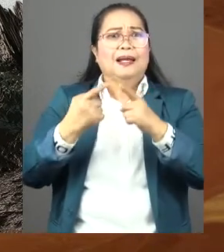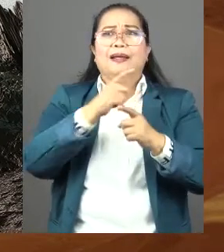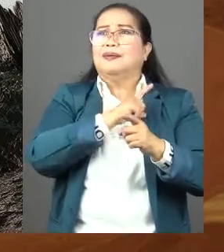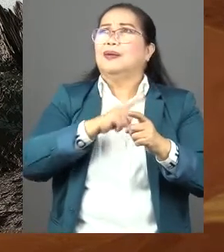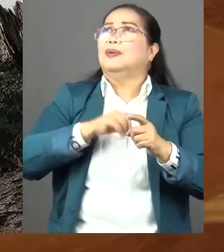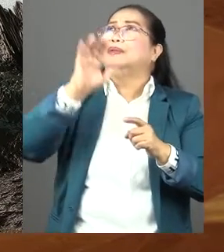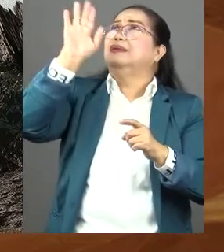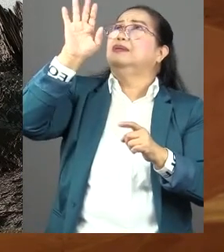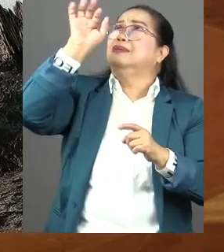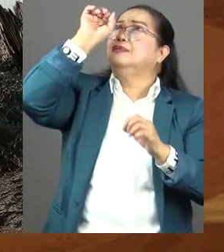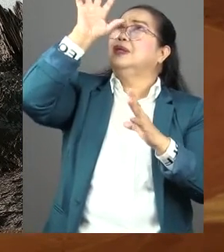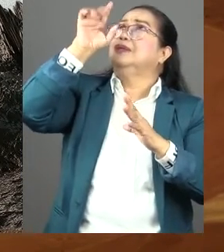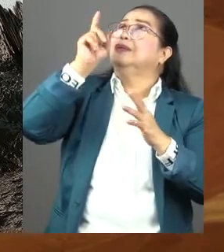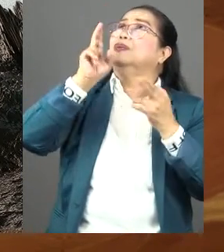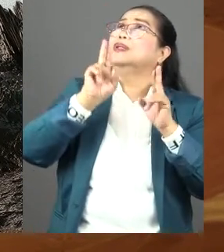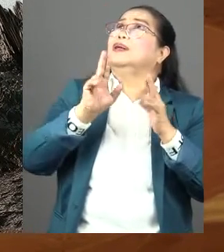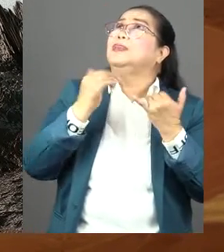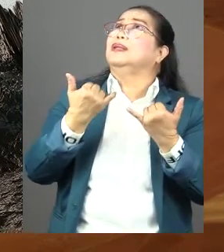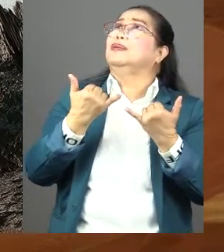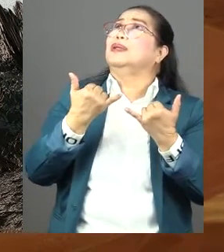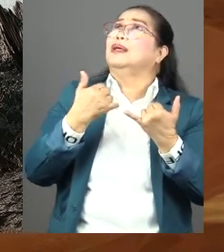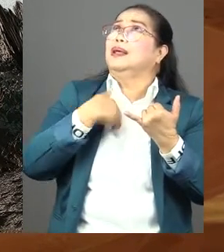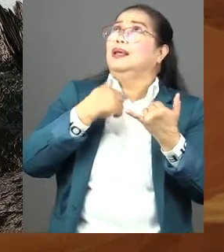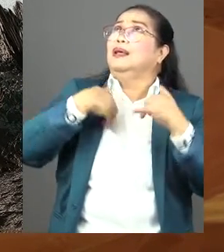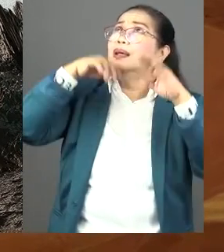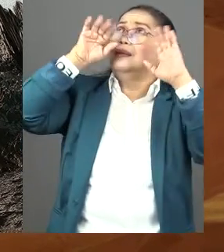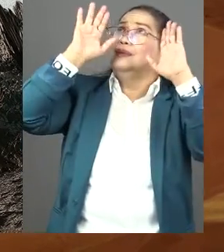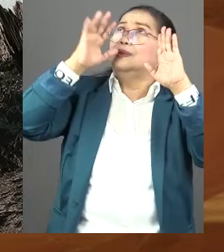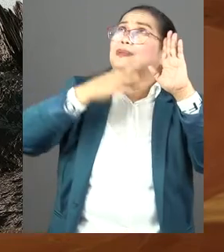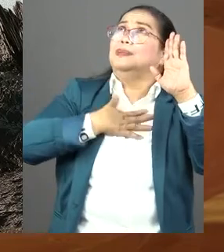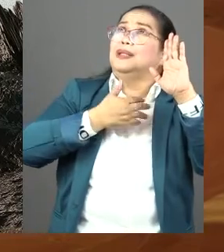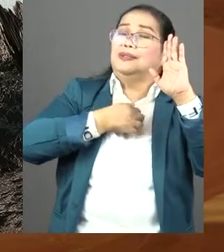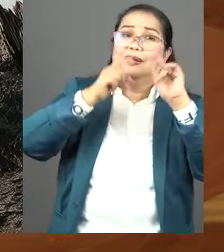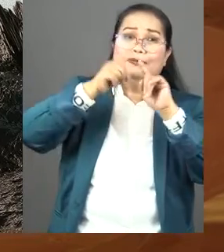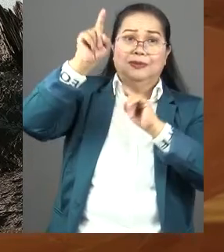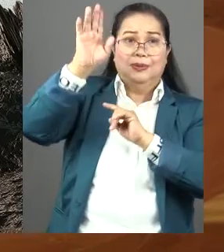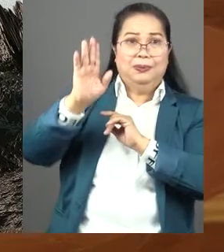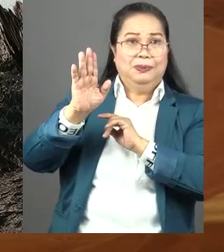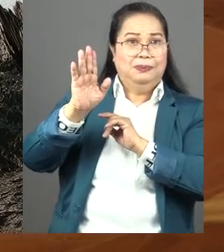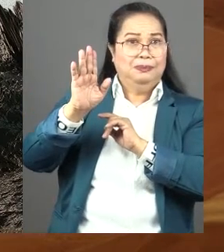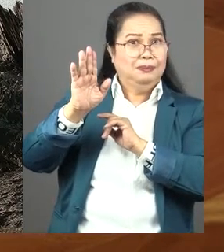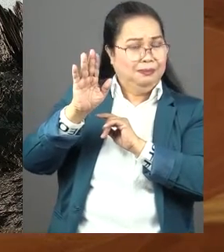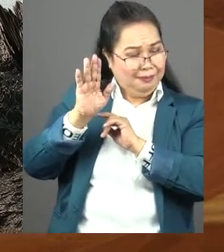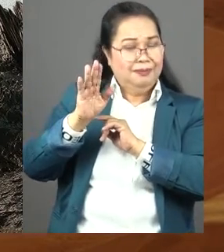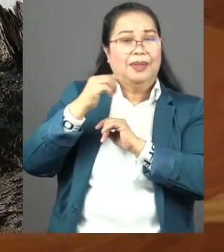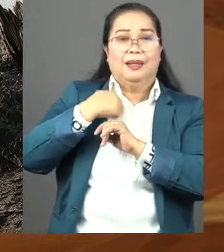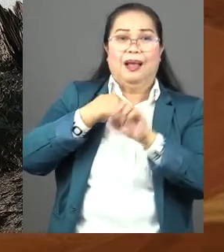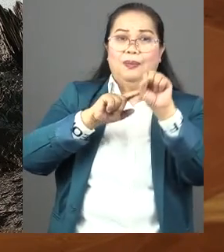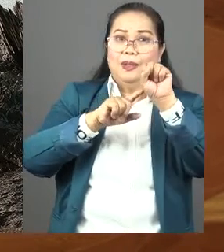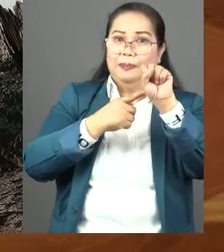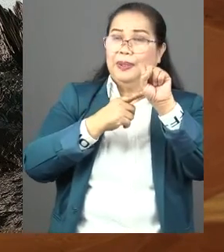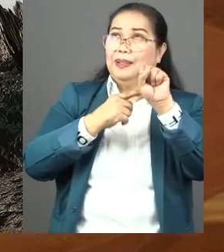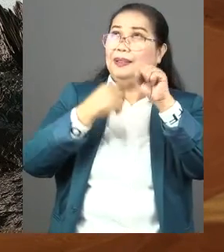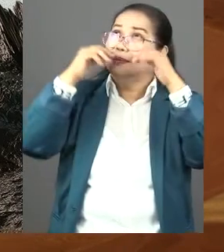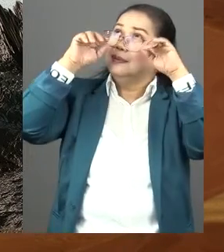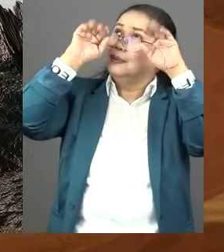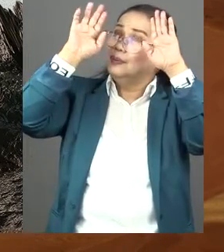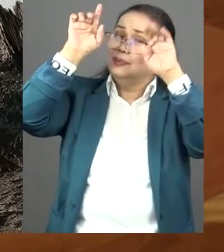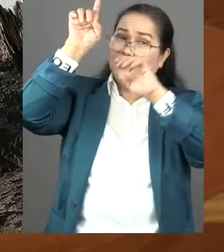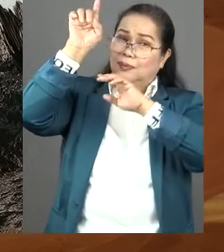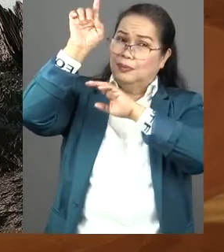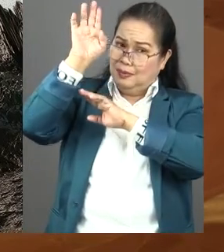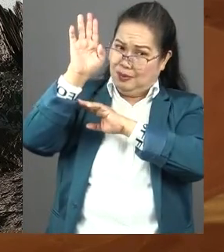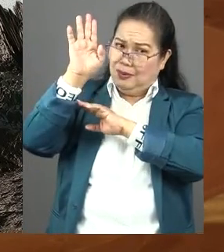Father, whatever happens today, I surrender myself to you. I will begin this day surrendered to